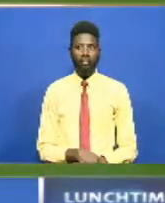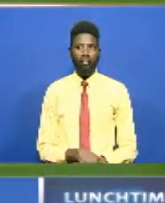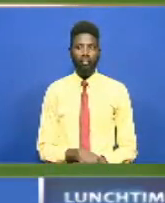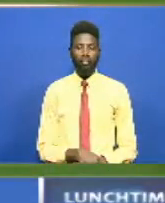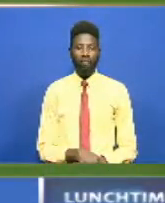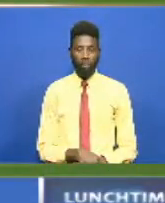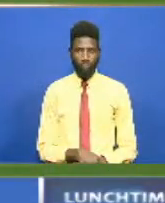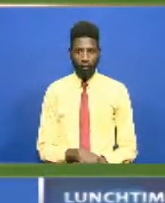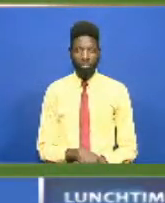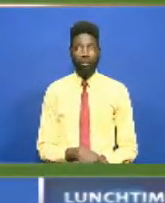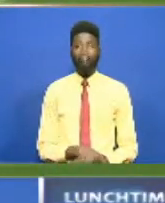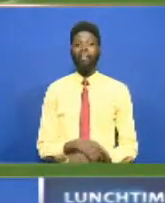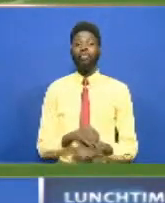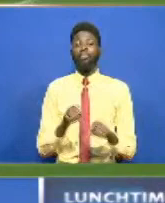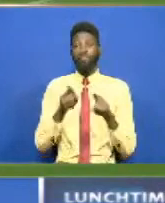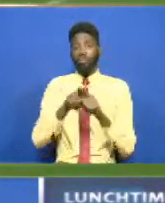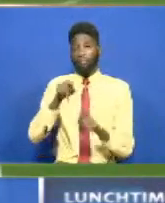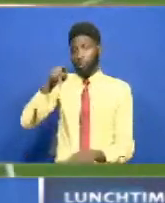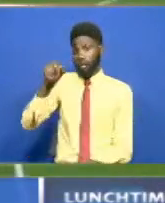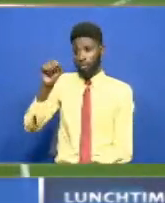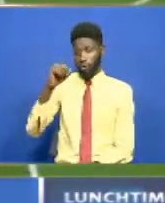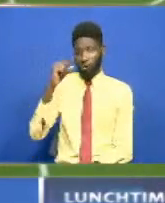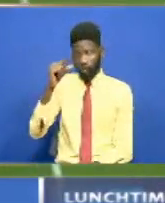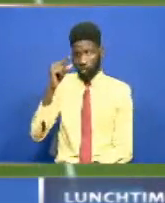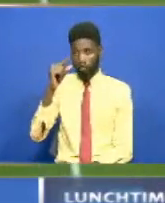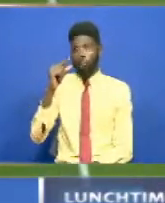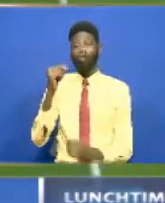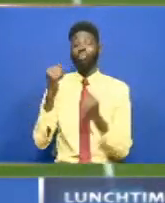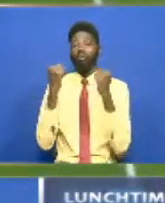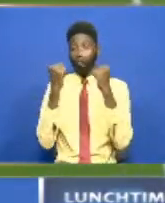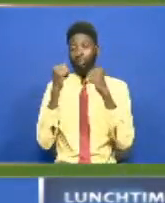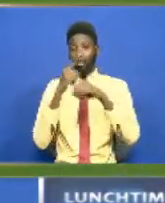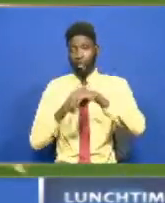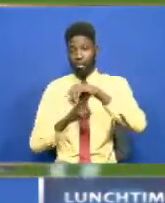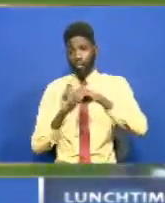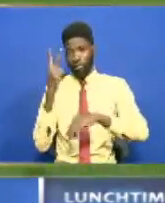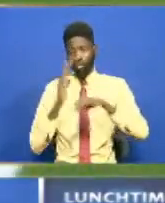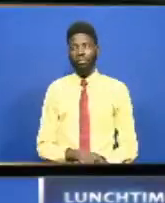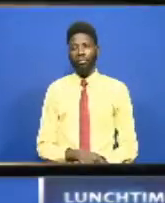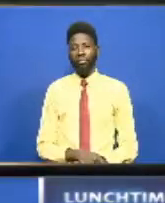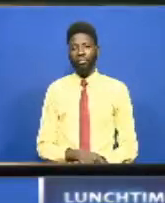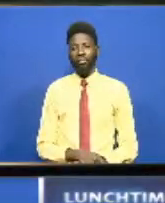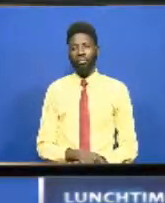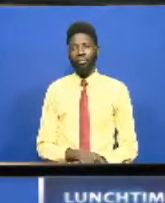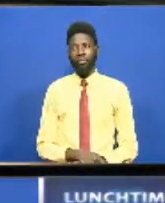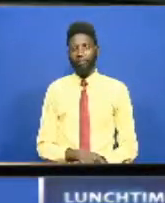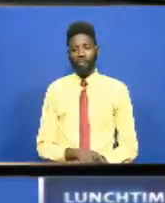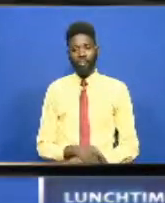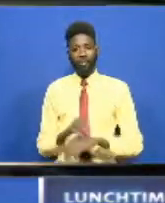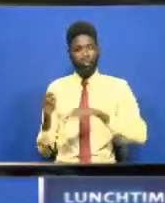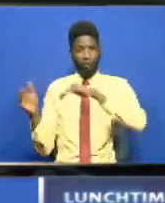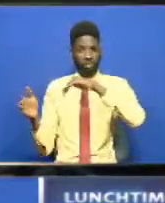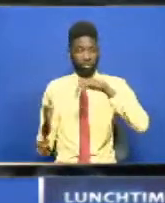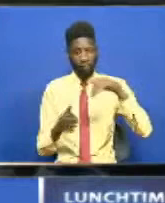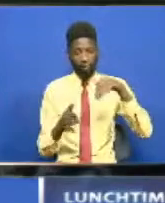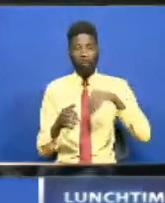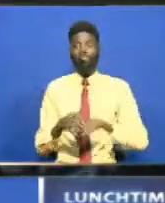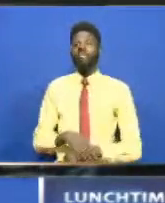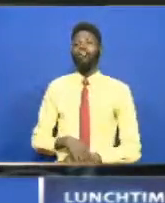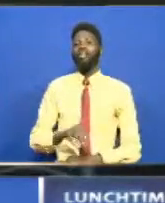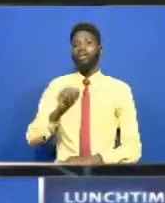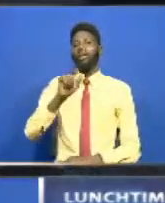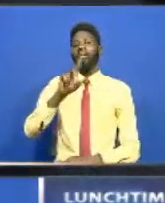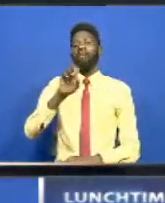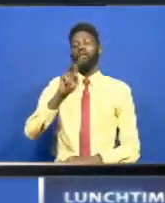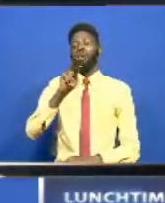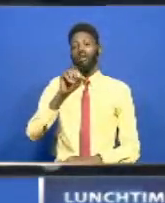But the multiple French champions were far stronger and threatening in the second half and drew level when United strike. Elsewhere, Alvaro Morata scored twice as